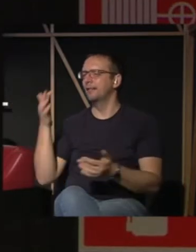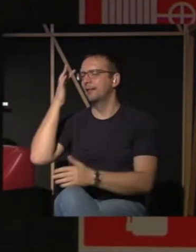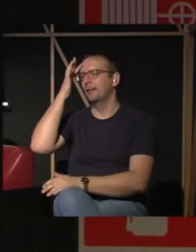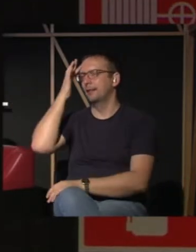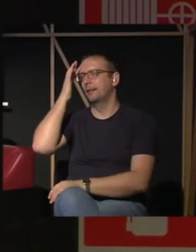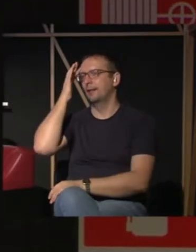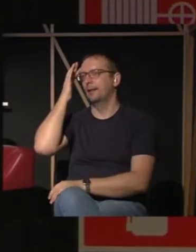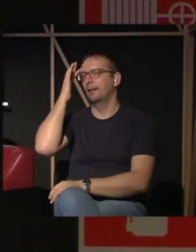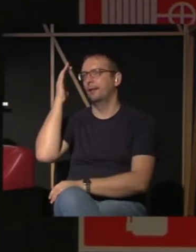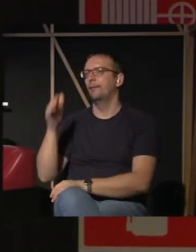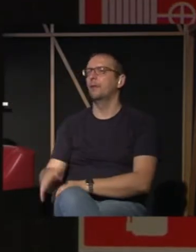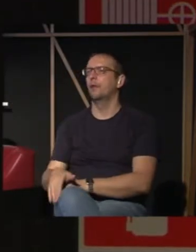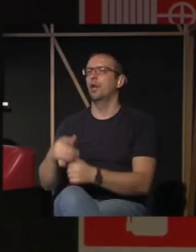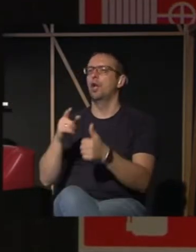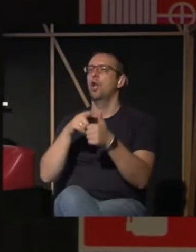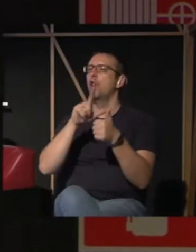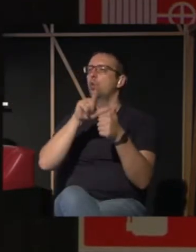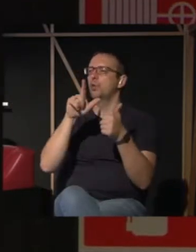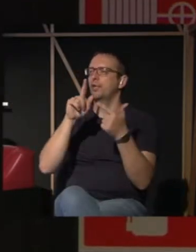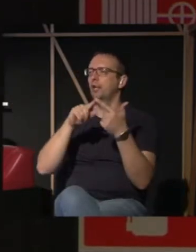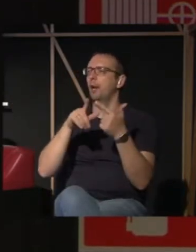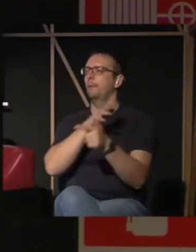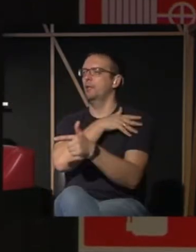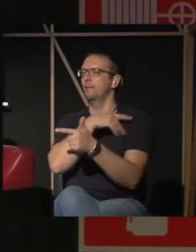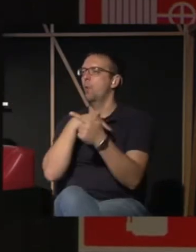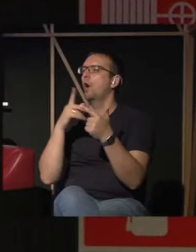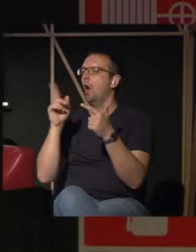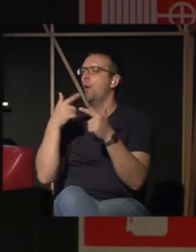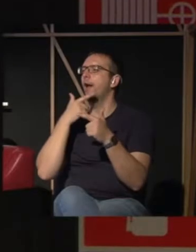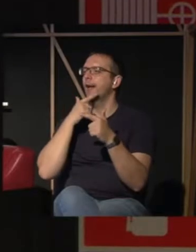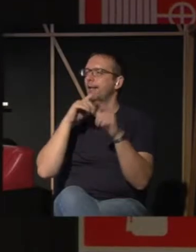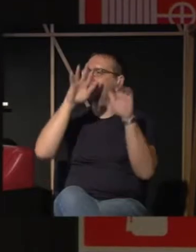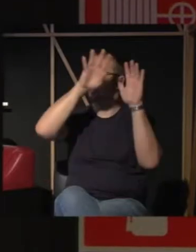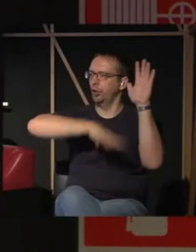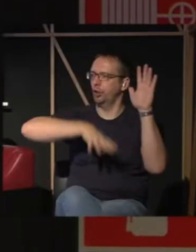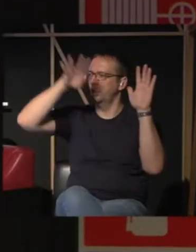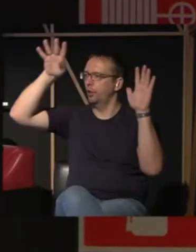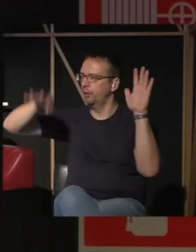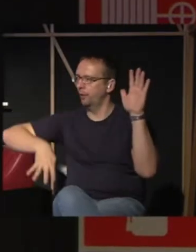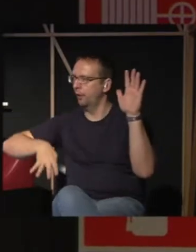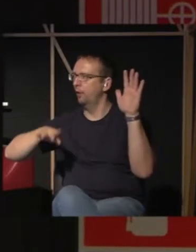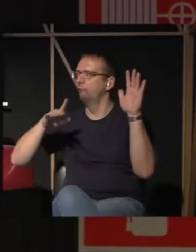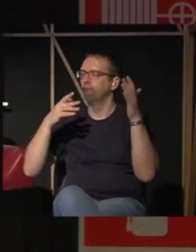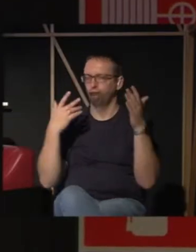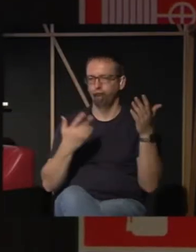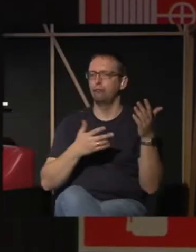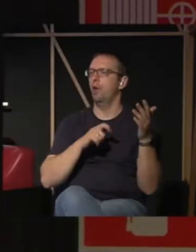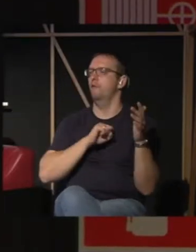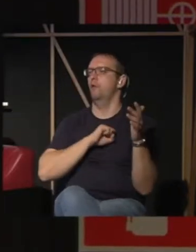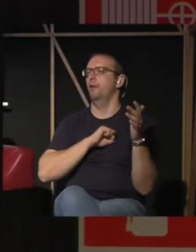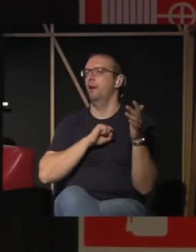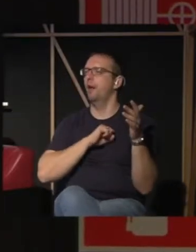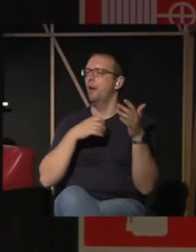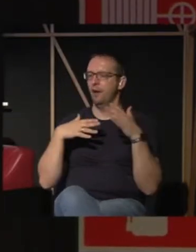and St. Petersburg. We also had disabled volunteers who were able to participate in the event